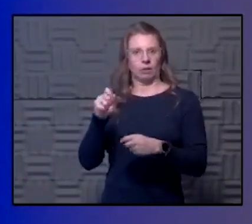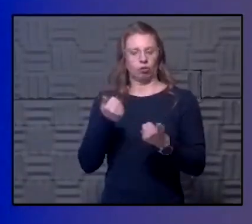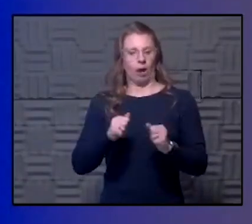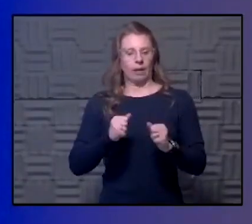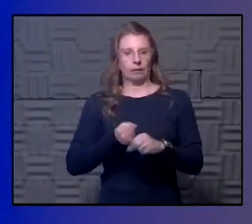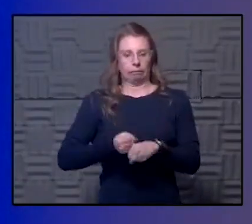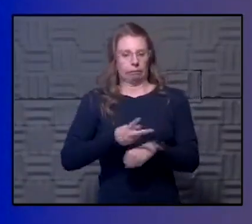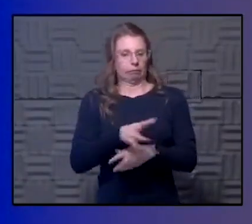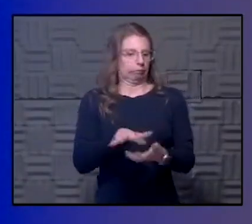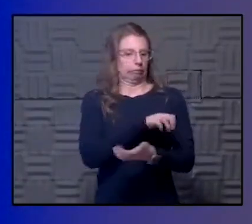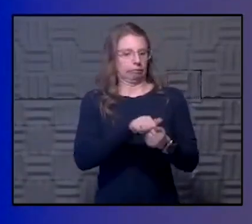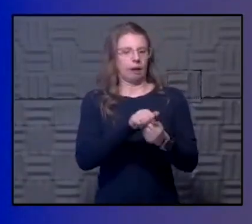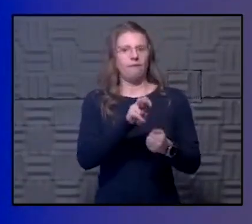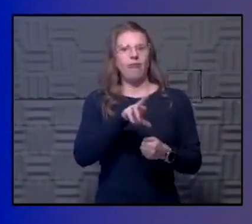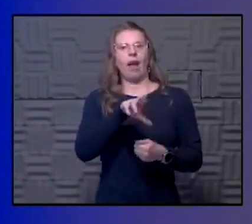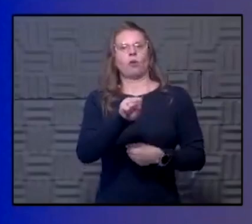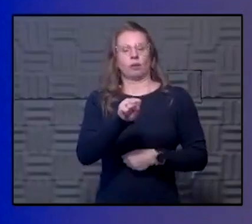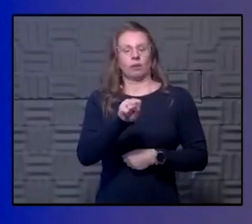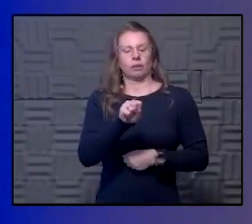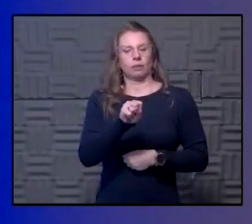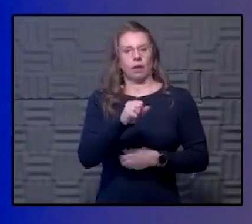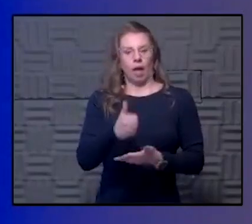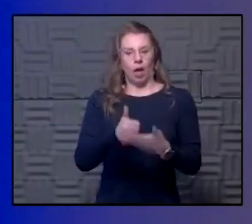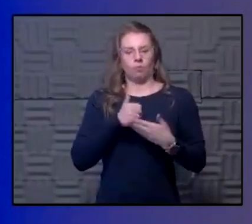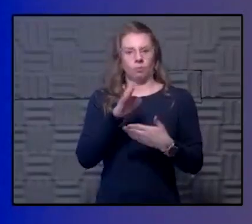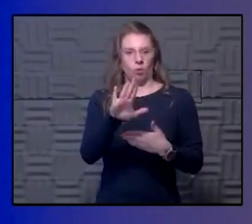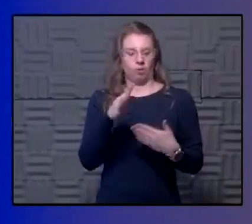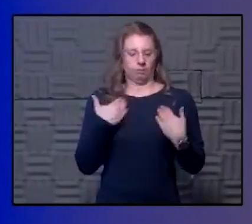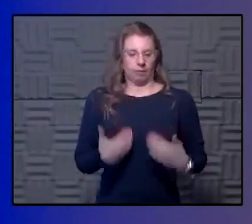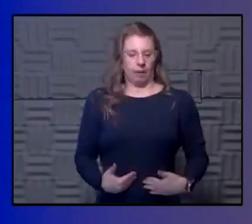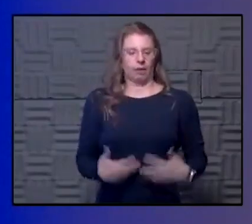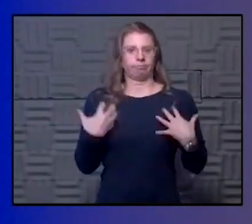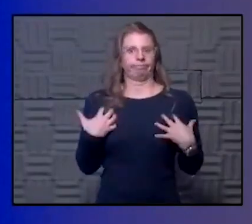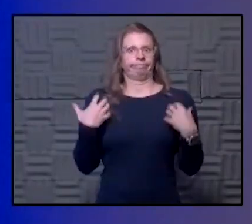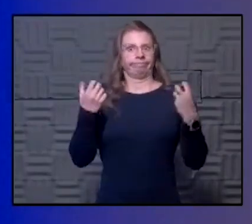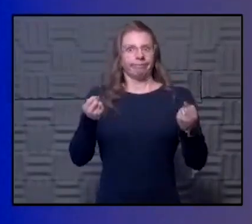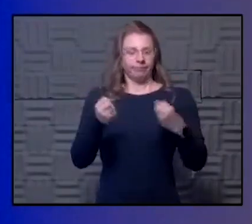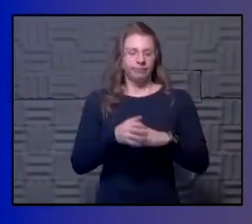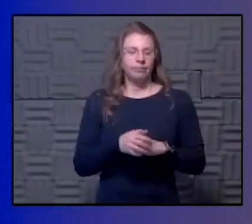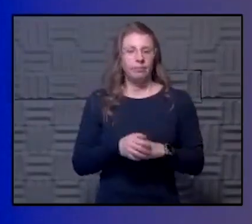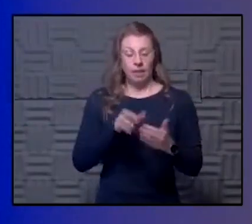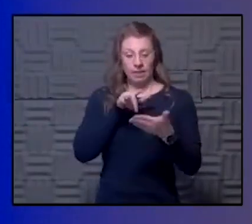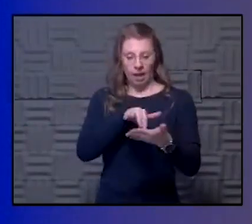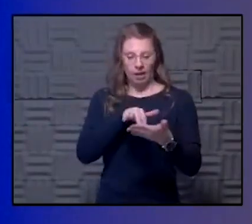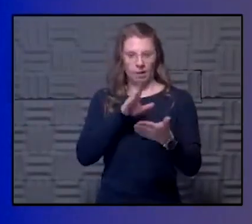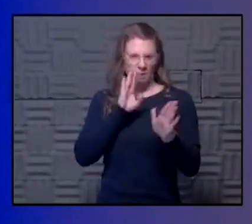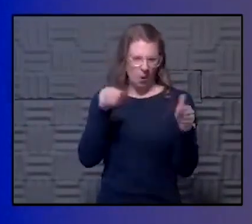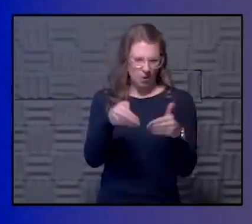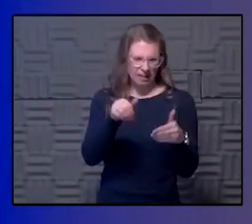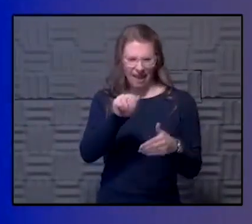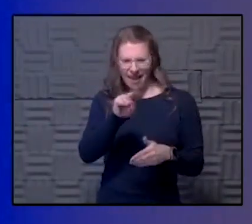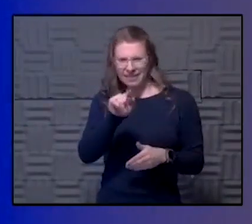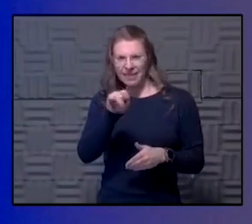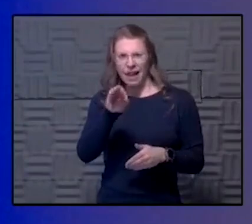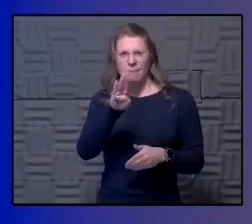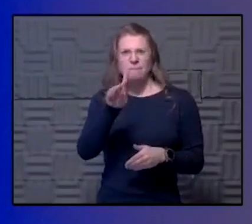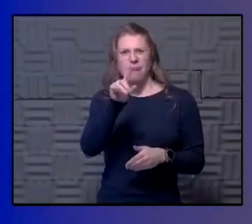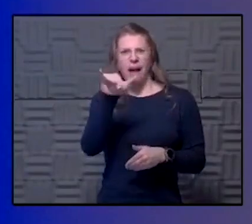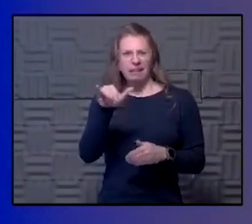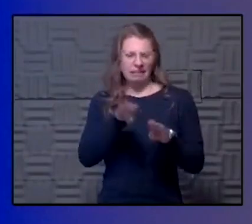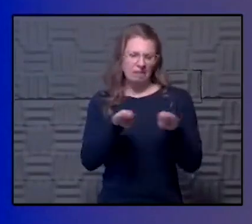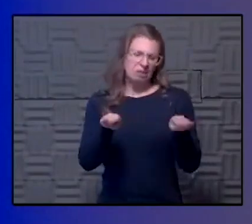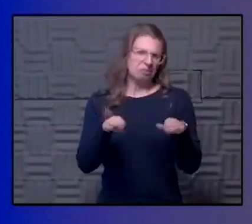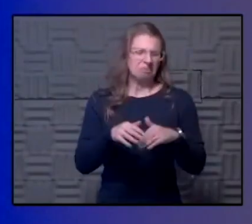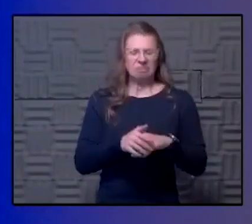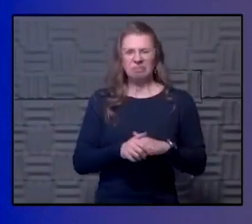defeat the virus and make yourself better. So I think just going with these studies that are looking at antibody levels really doesn't